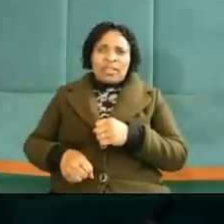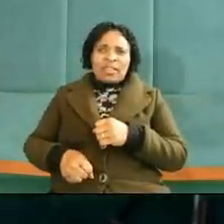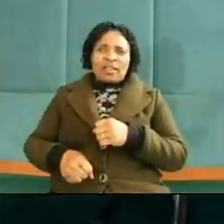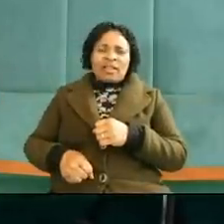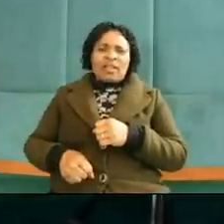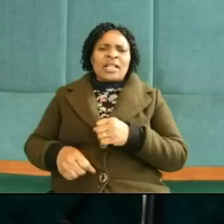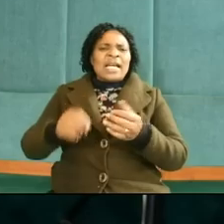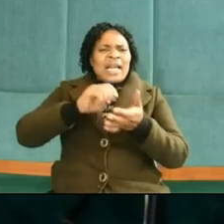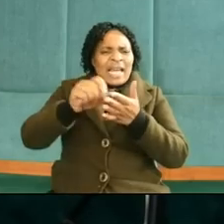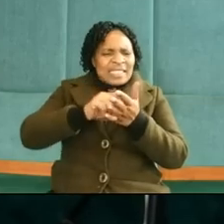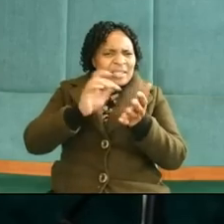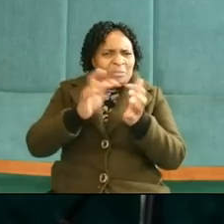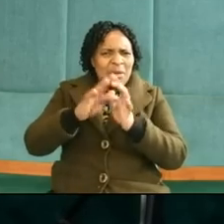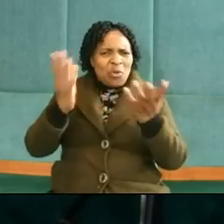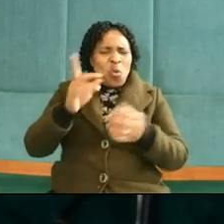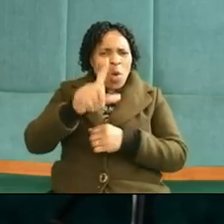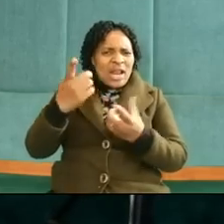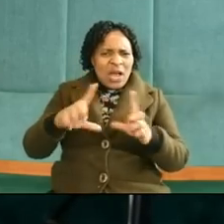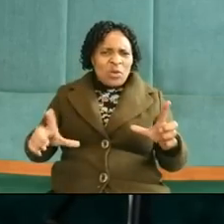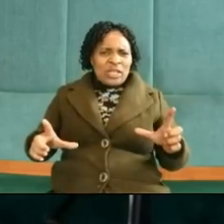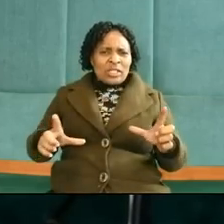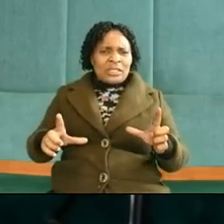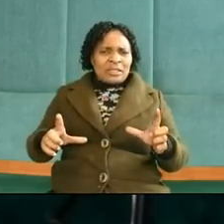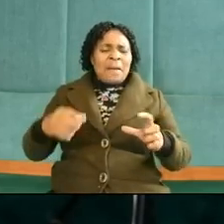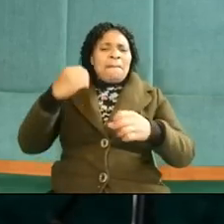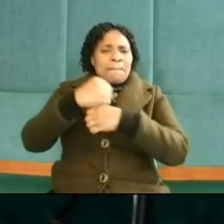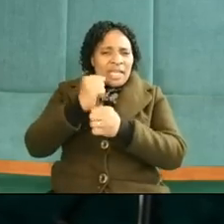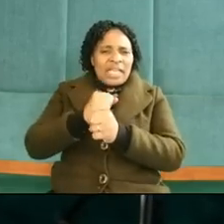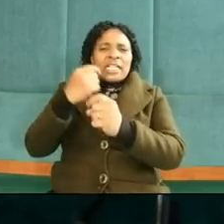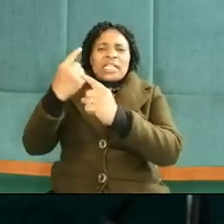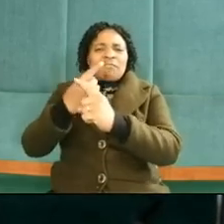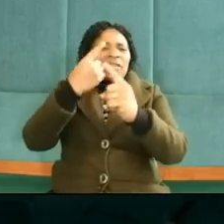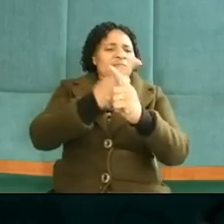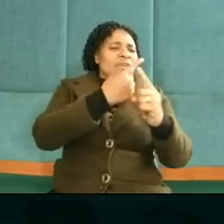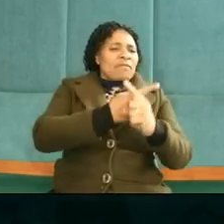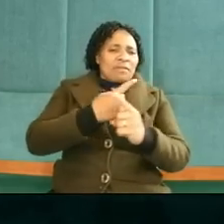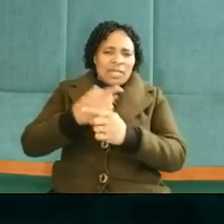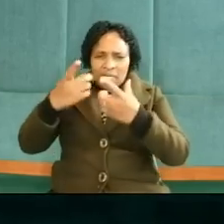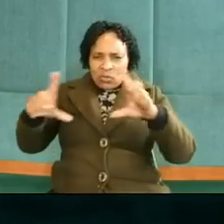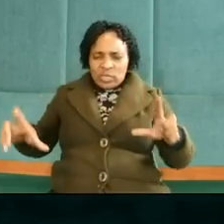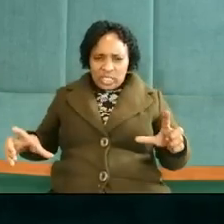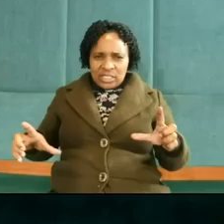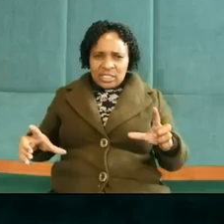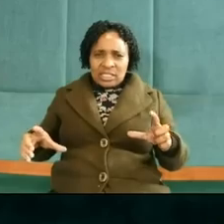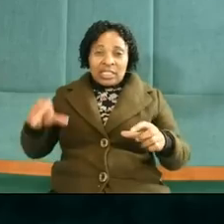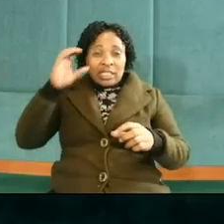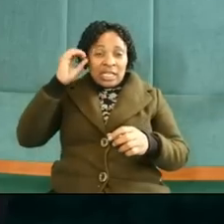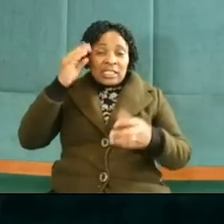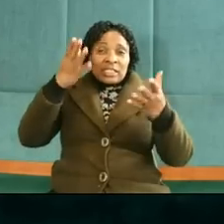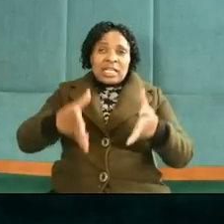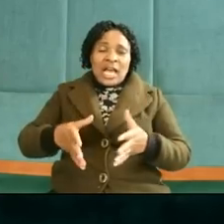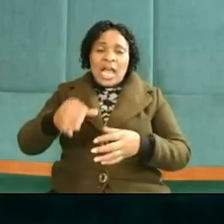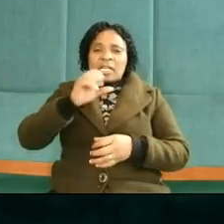it's not just writing Bible in one language for everybody. You have to make it in different languages. When will the Chinese hear